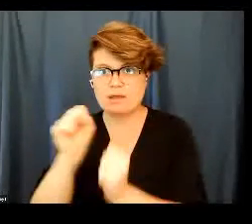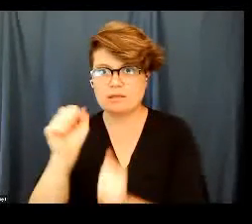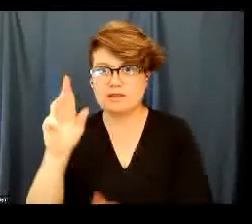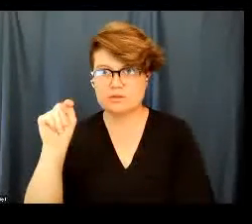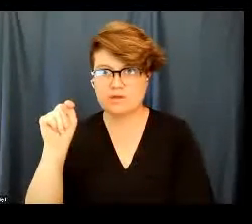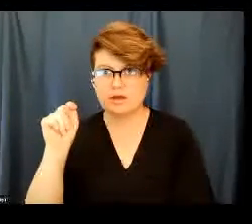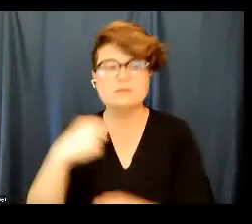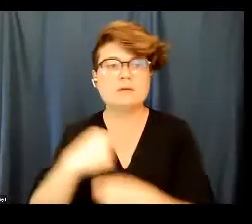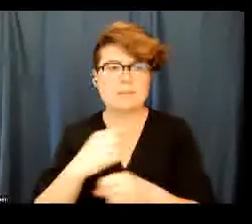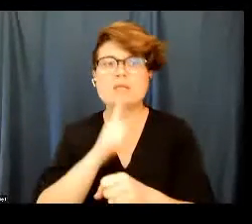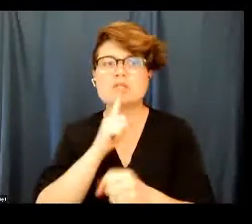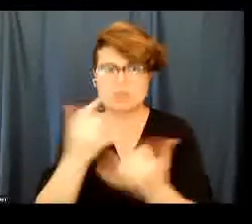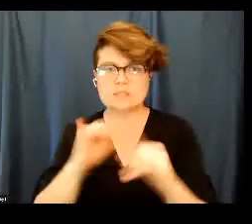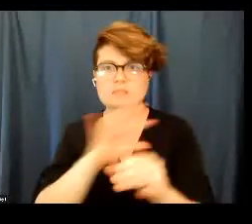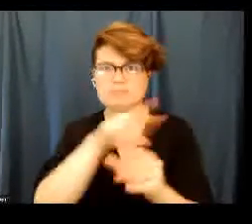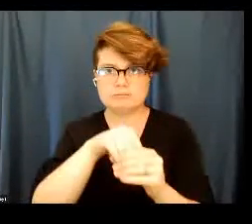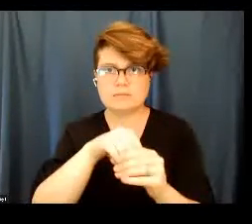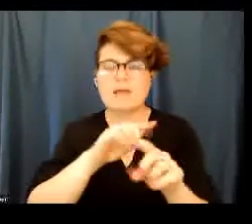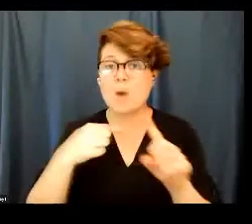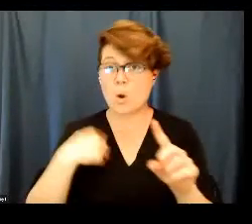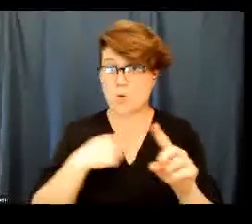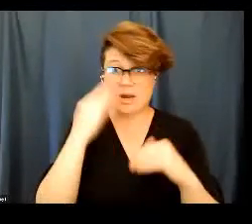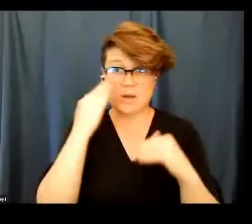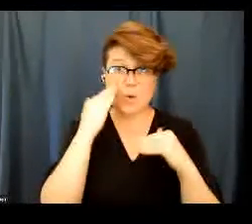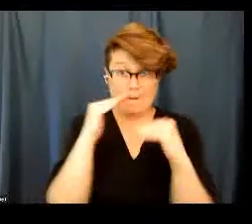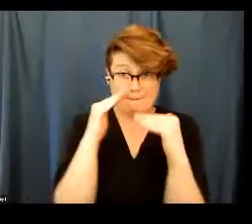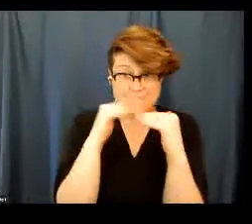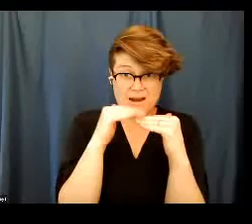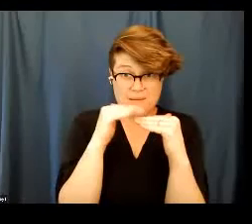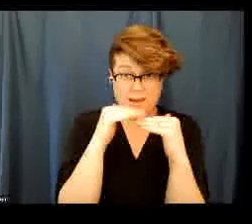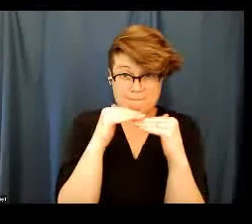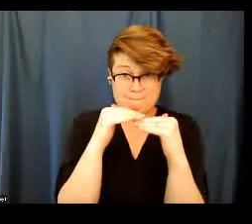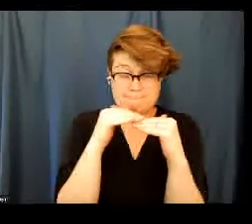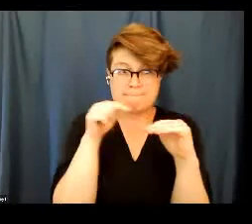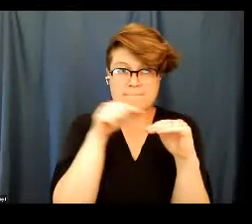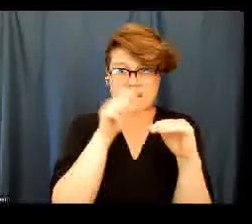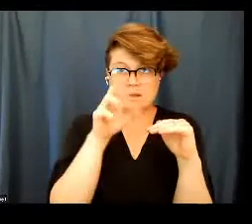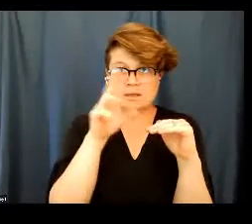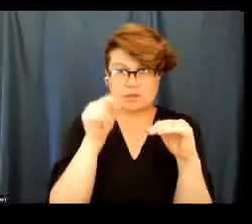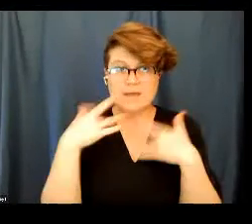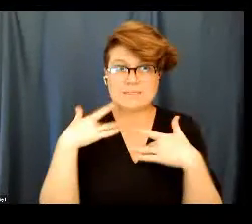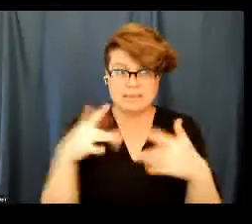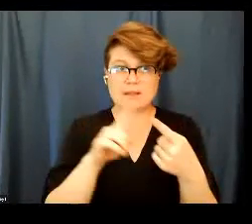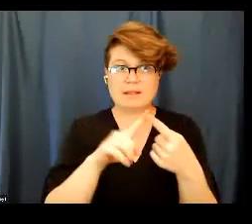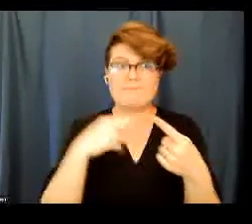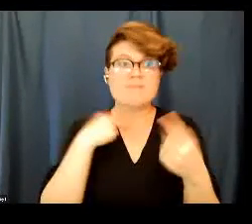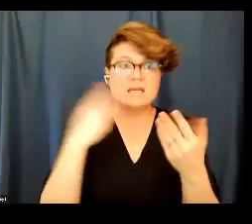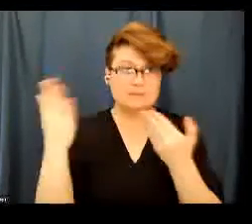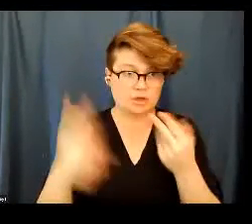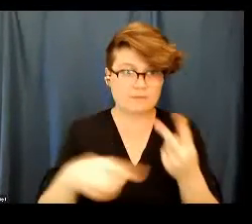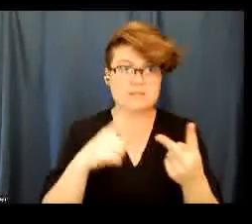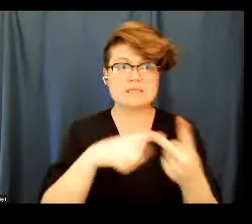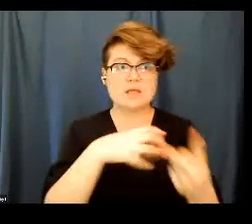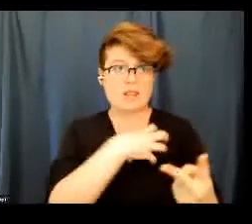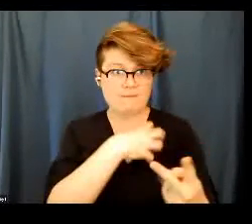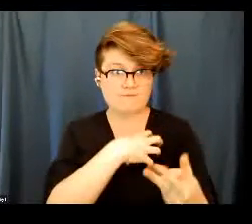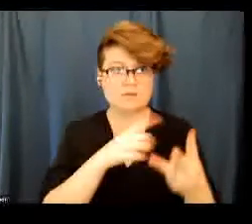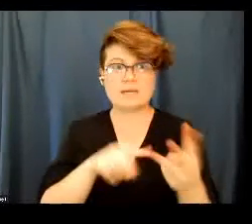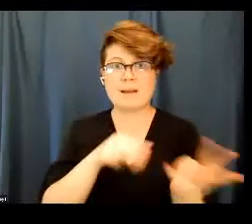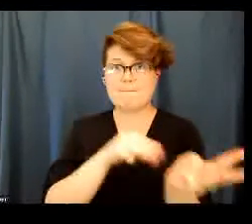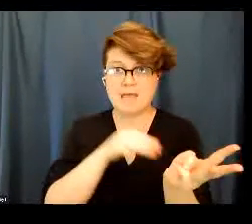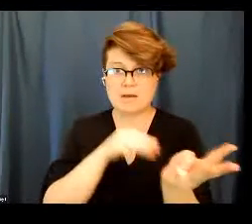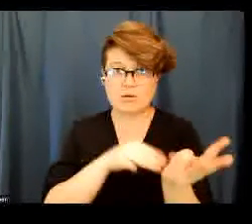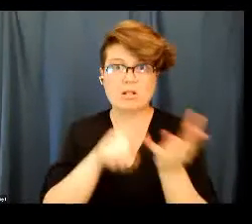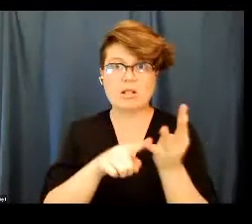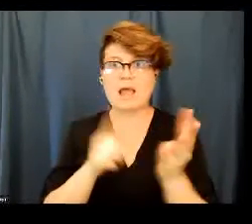included as well. But we know at a minimum, a SART's typically made up of victim services, law enforcement, medical, and